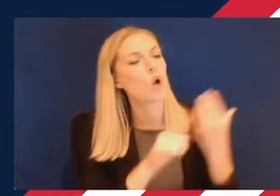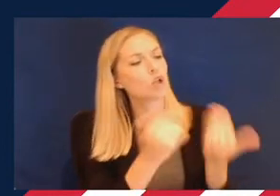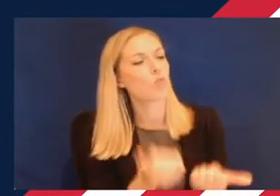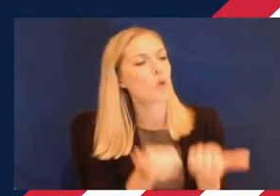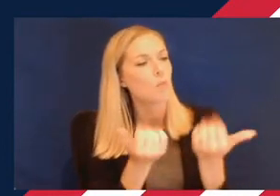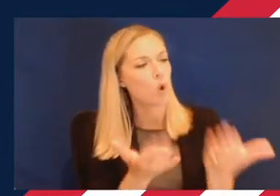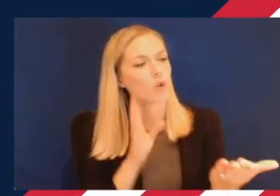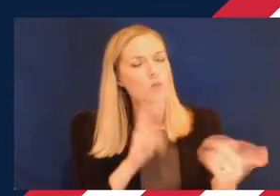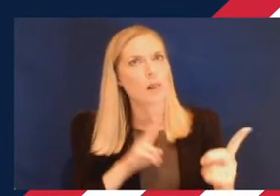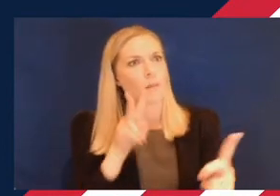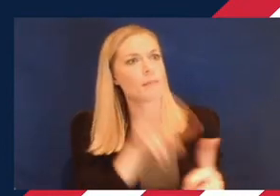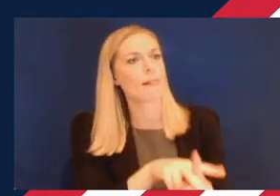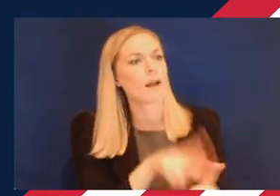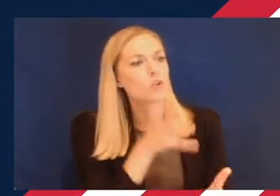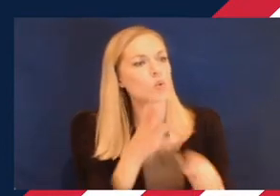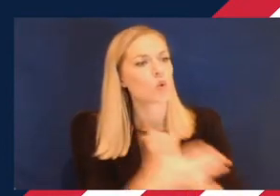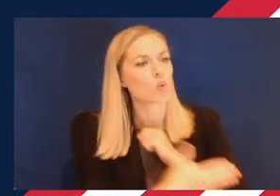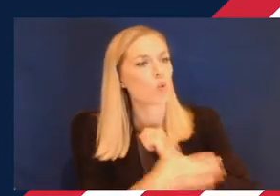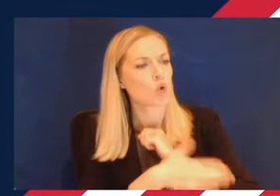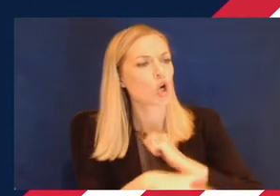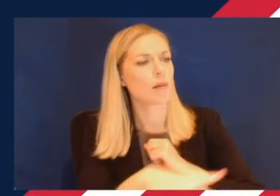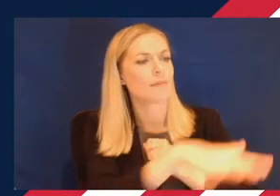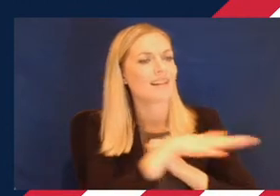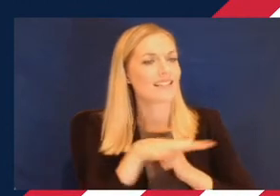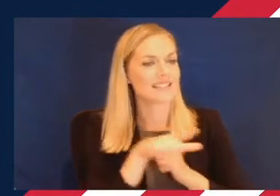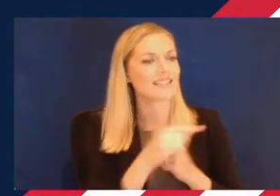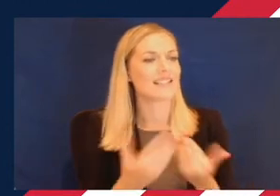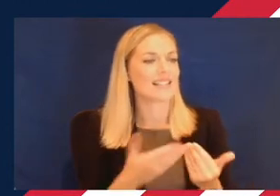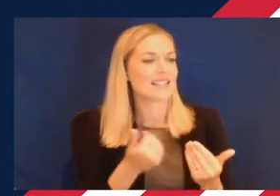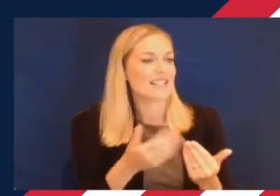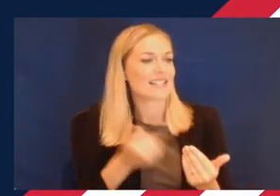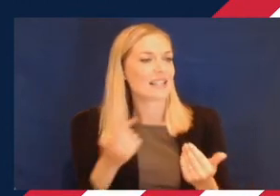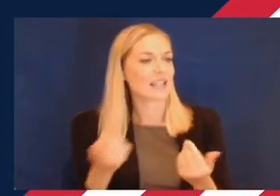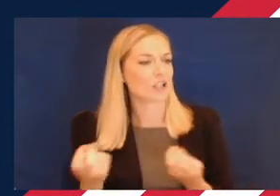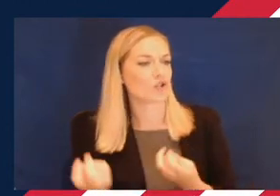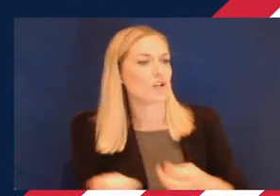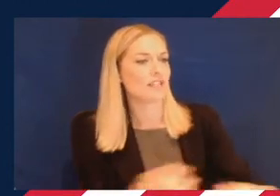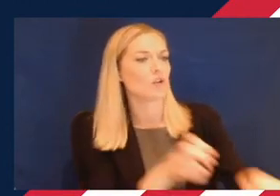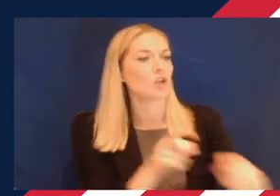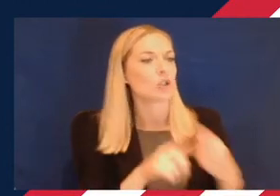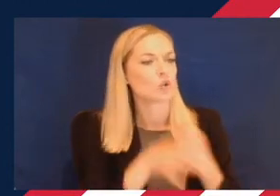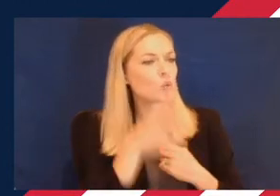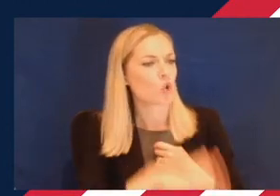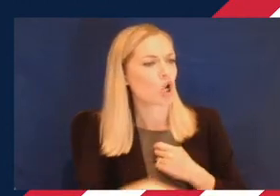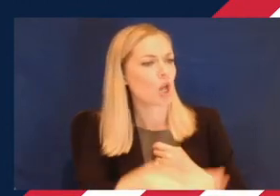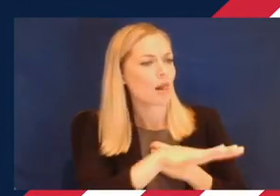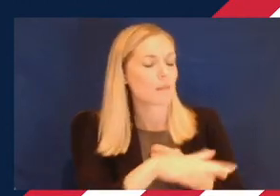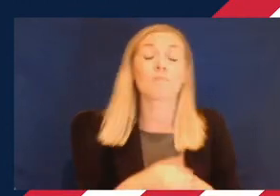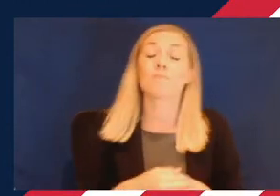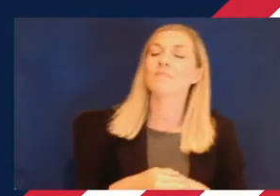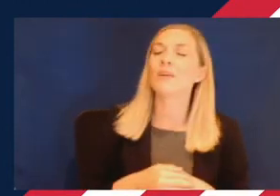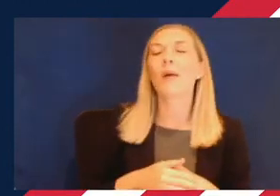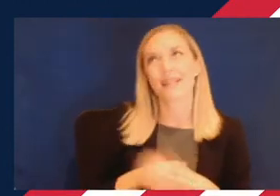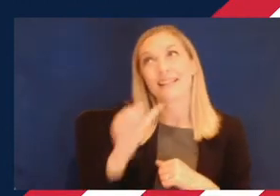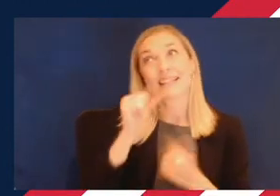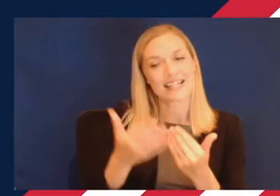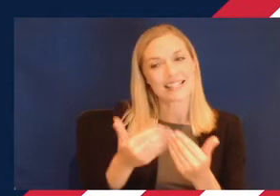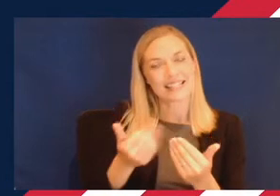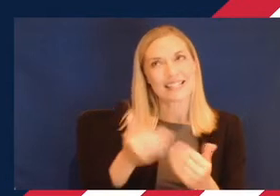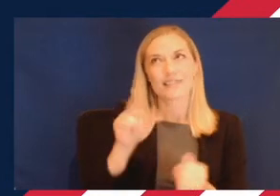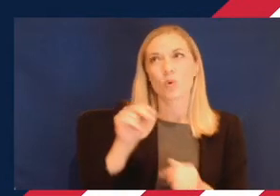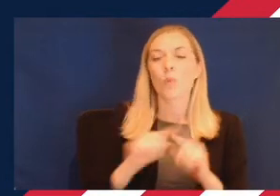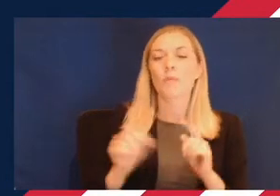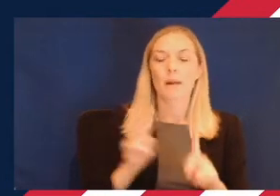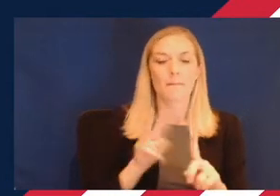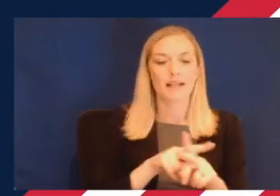places as easily and as transferable as in urban centers. Not as easily, but it's still applicable. Number one, some of these jobs can